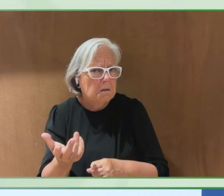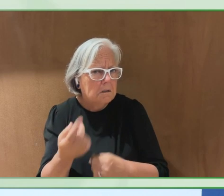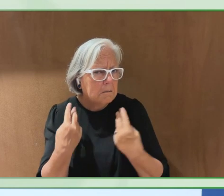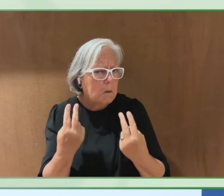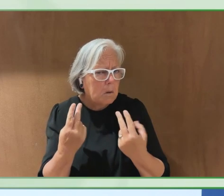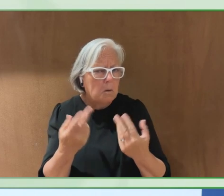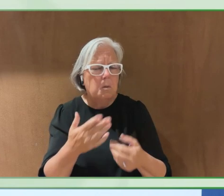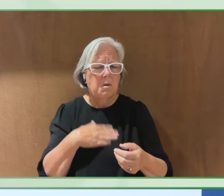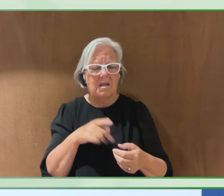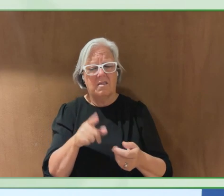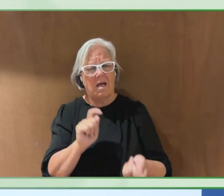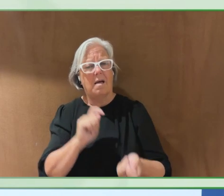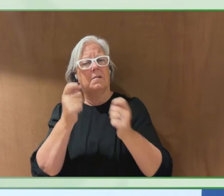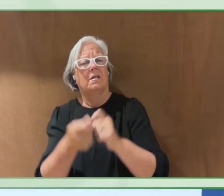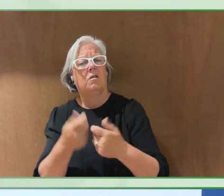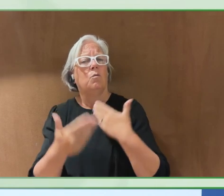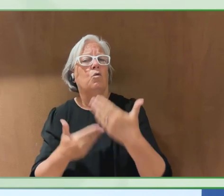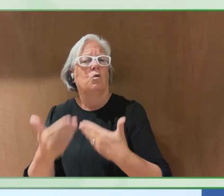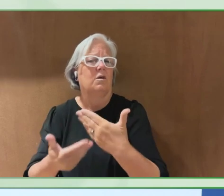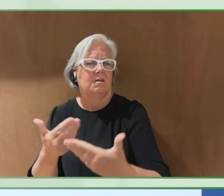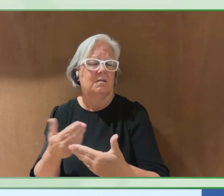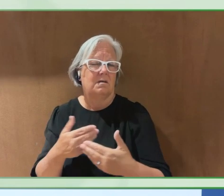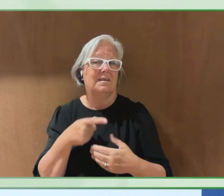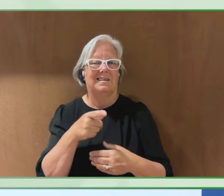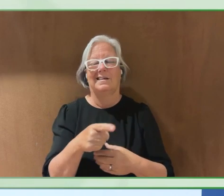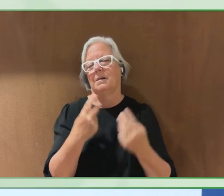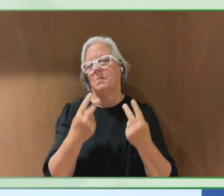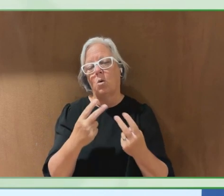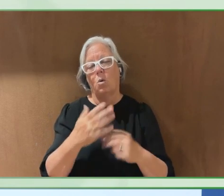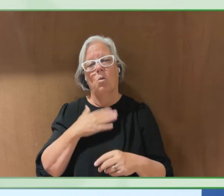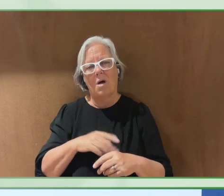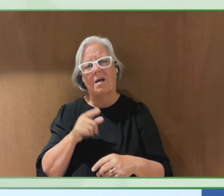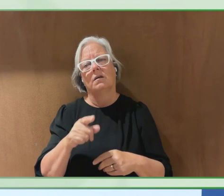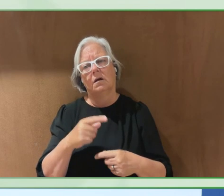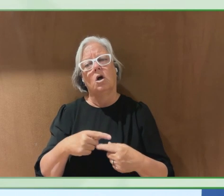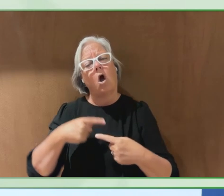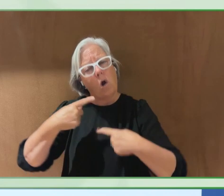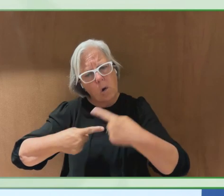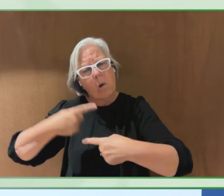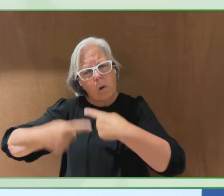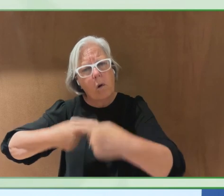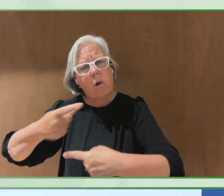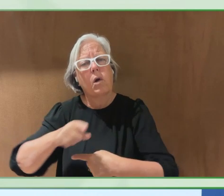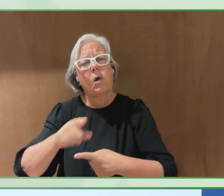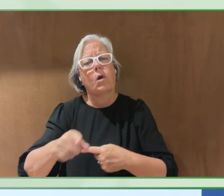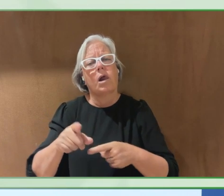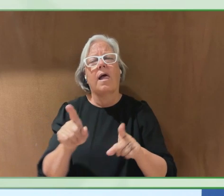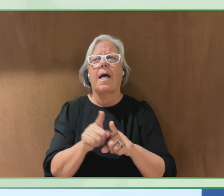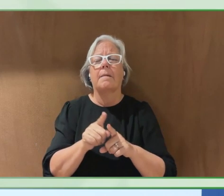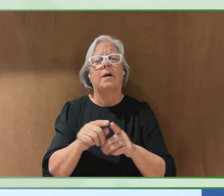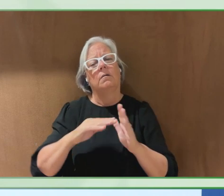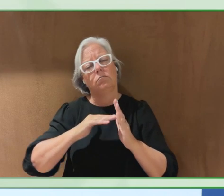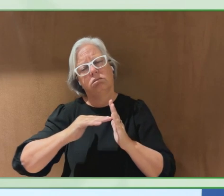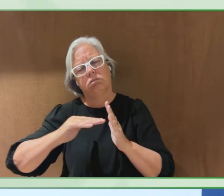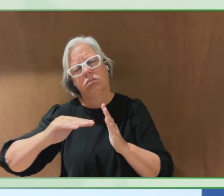is very crucial to build regular and stable employment for our clients. And